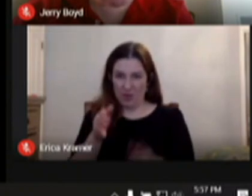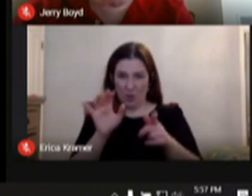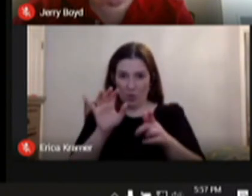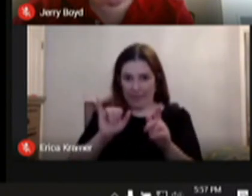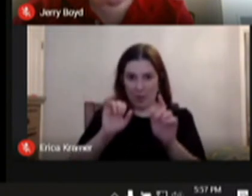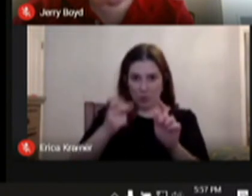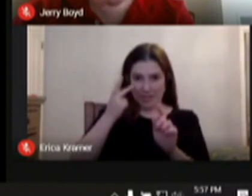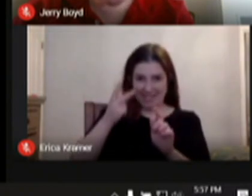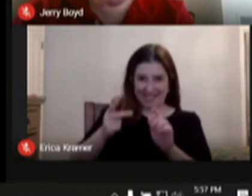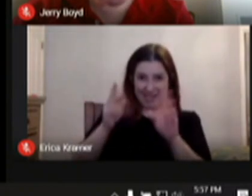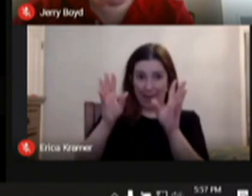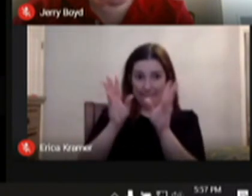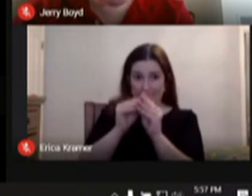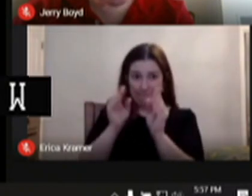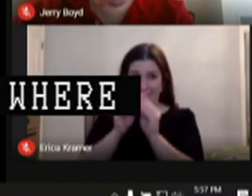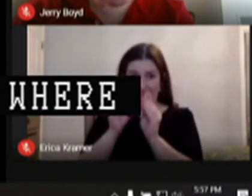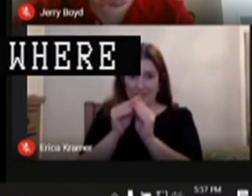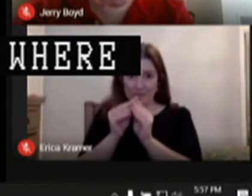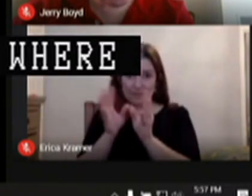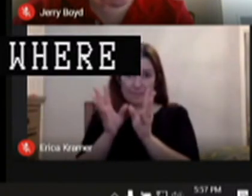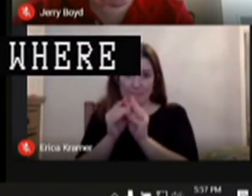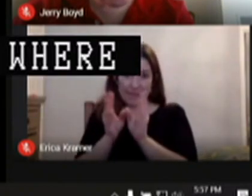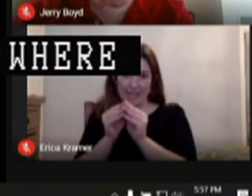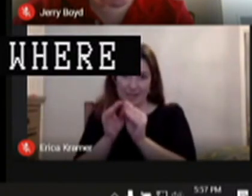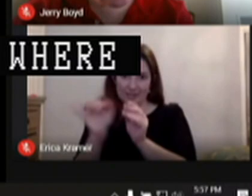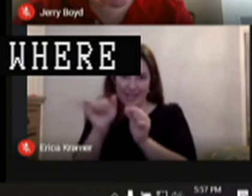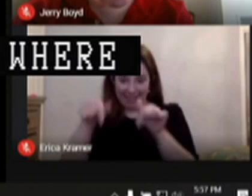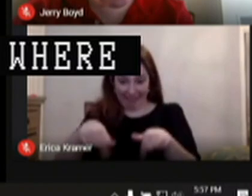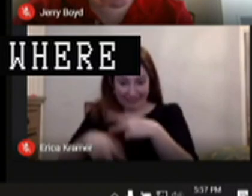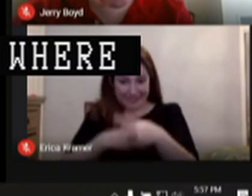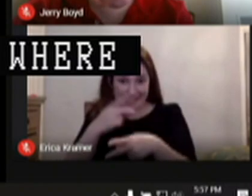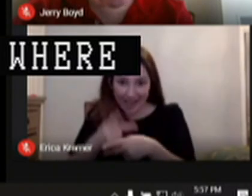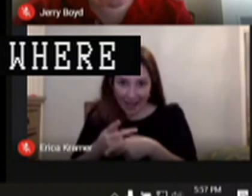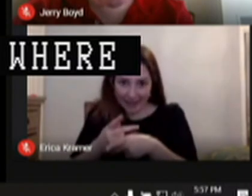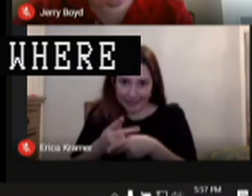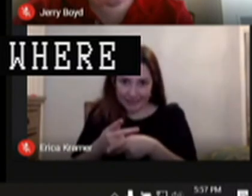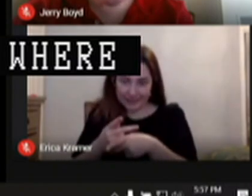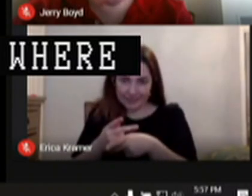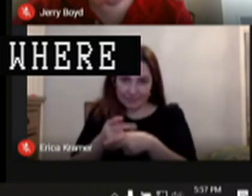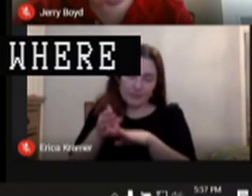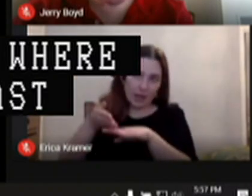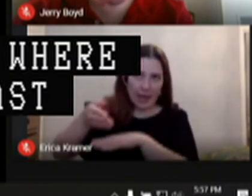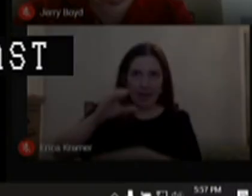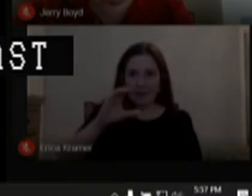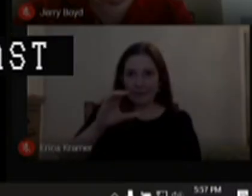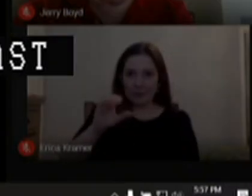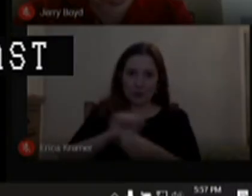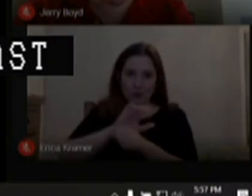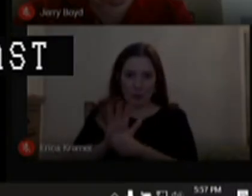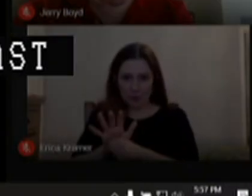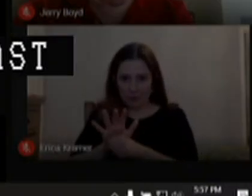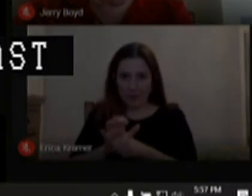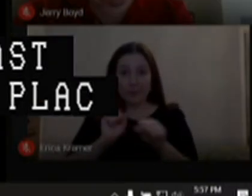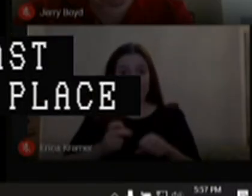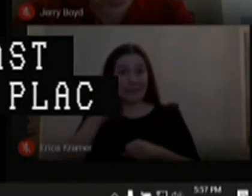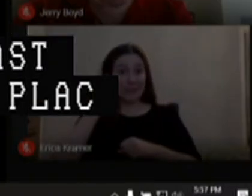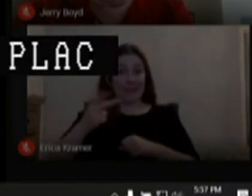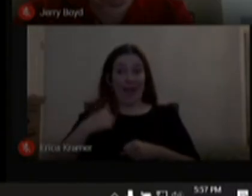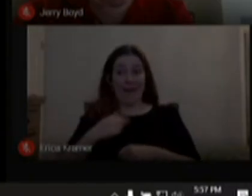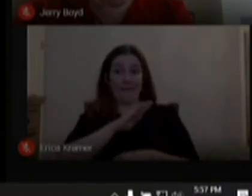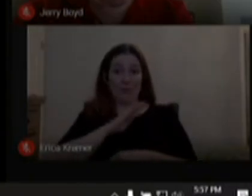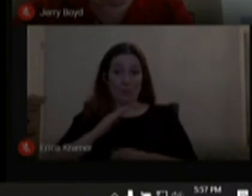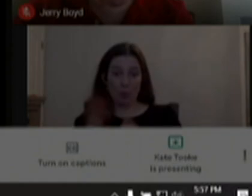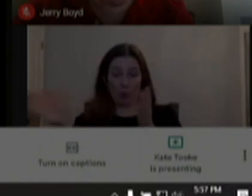this in an era past COVID might be able to take place in the future. It's a boardroom, as well as a building